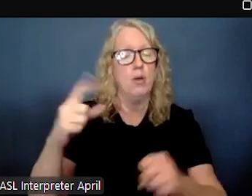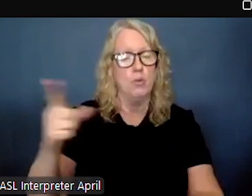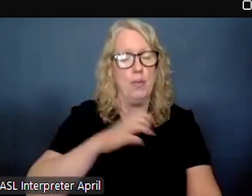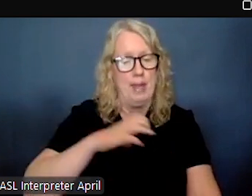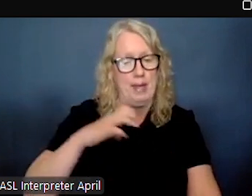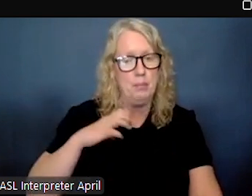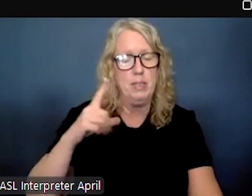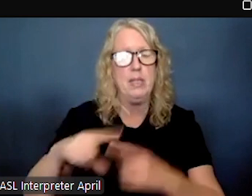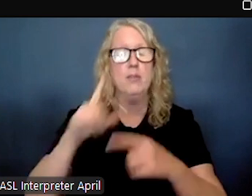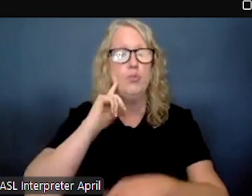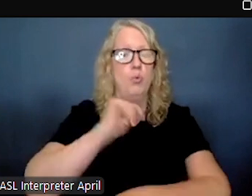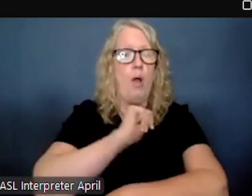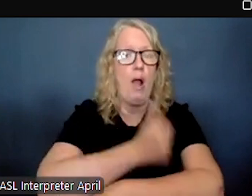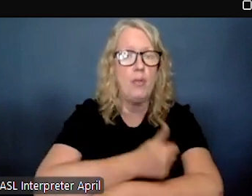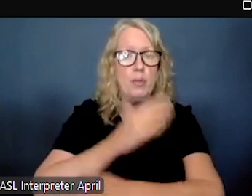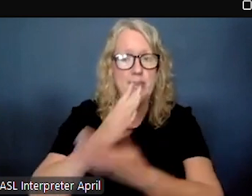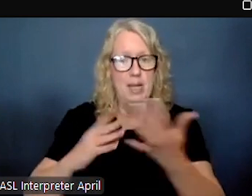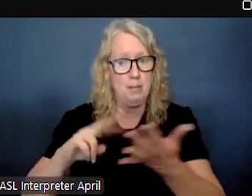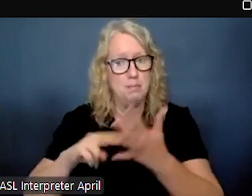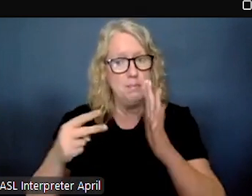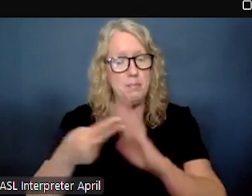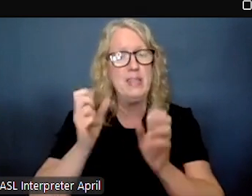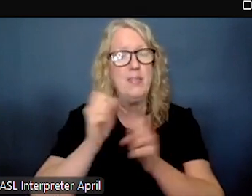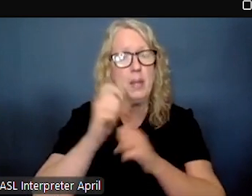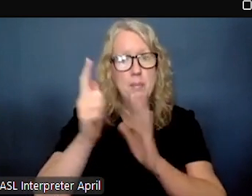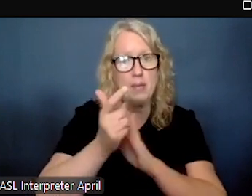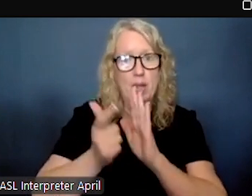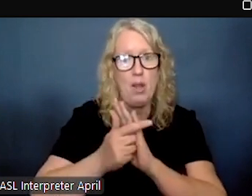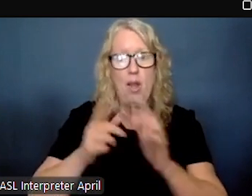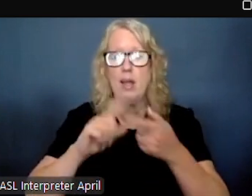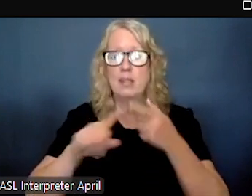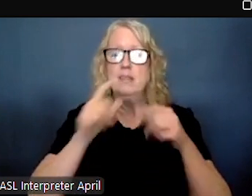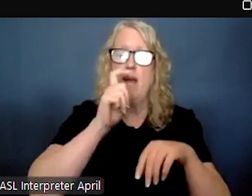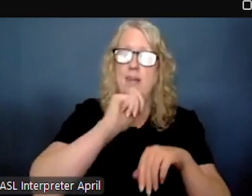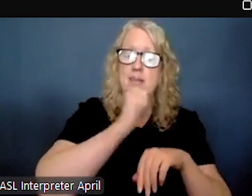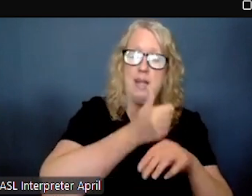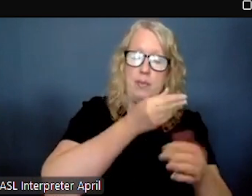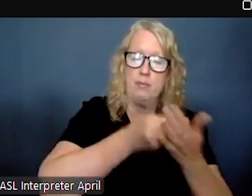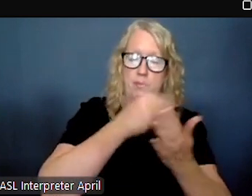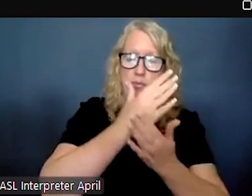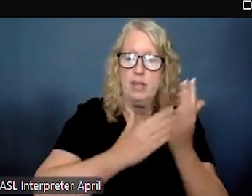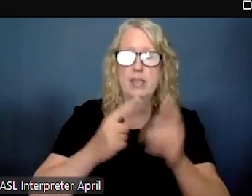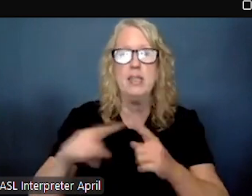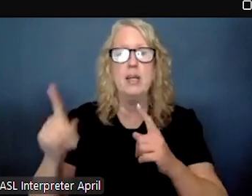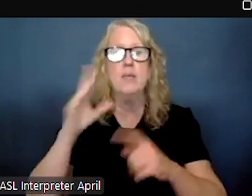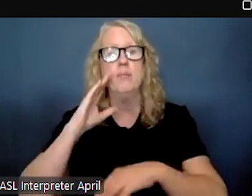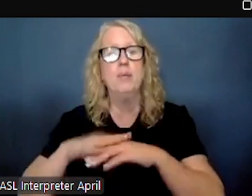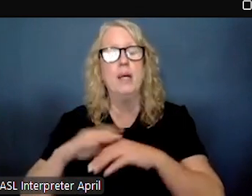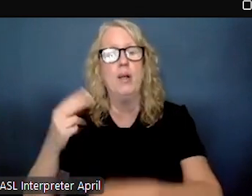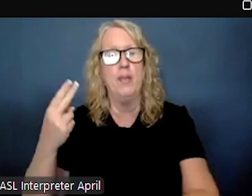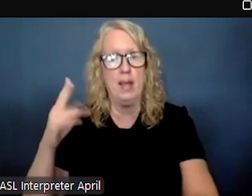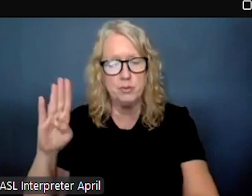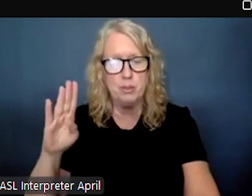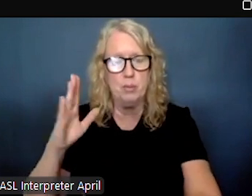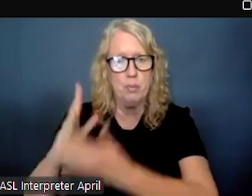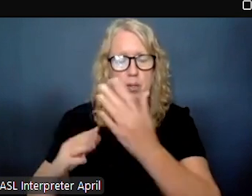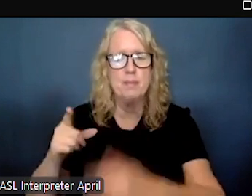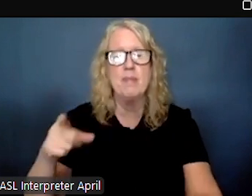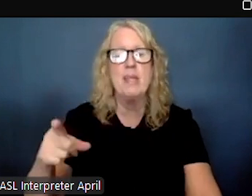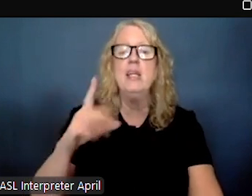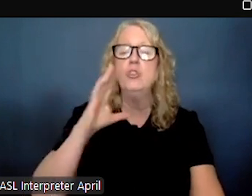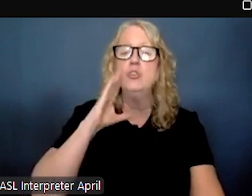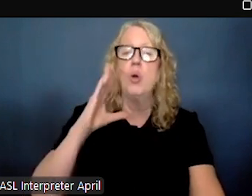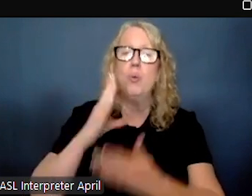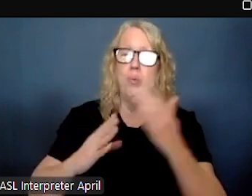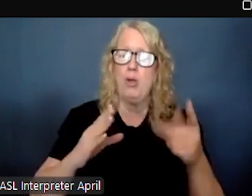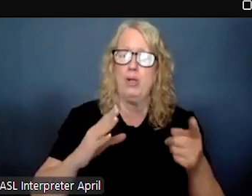on the authorizing side, meaning that they make the laws instead of setting the funding. On the House side, as part of those